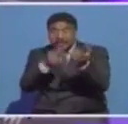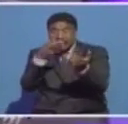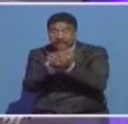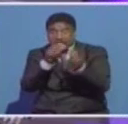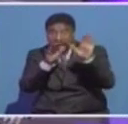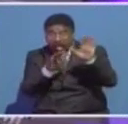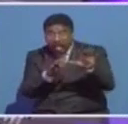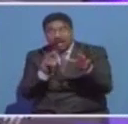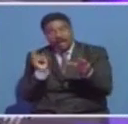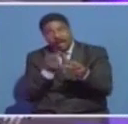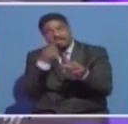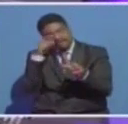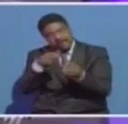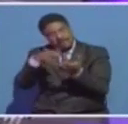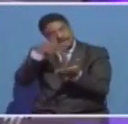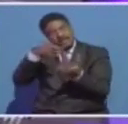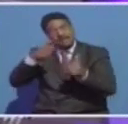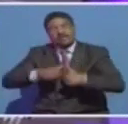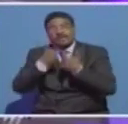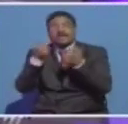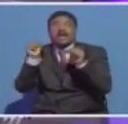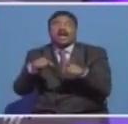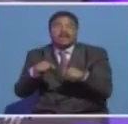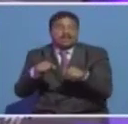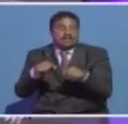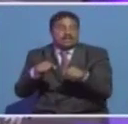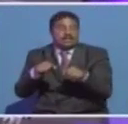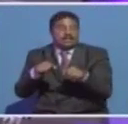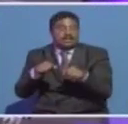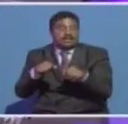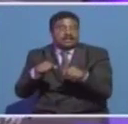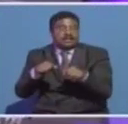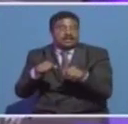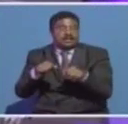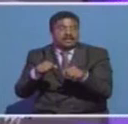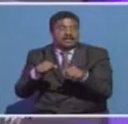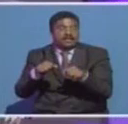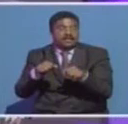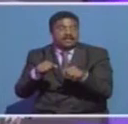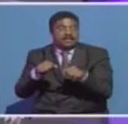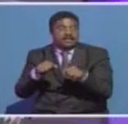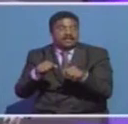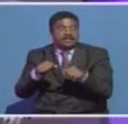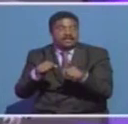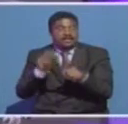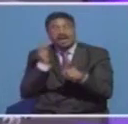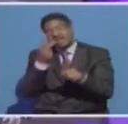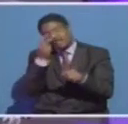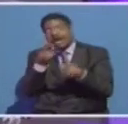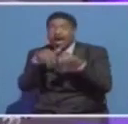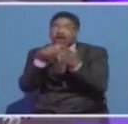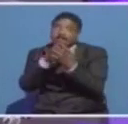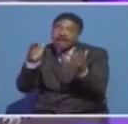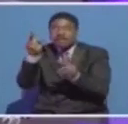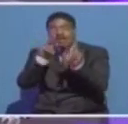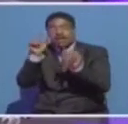do our own fundraising. But you know, partners who want to partner with you want to see how much input you're